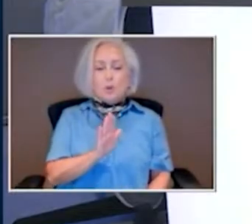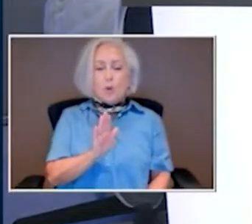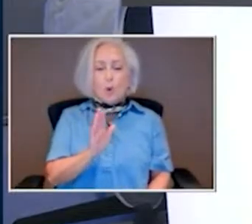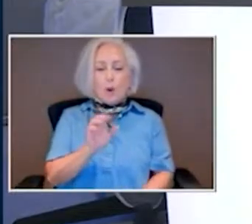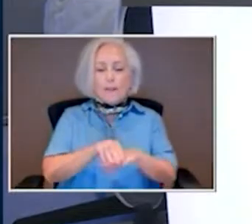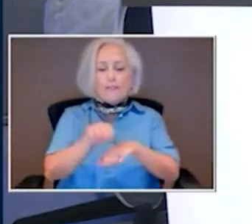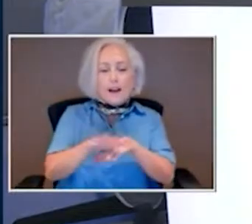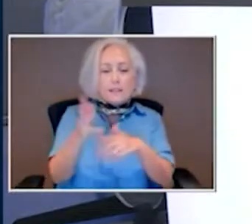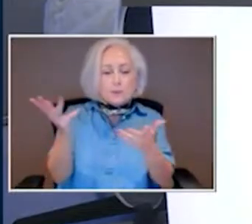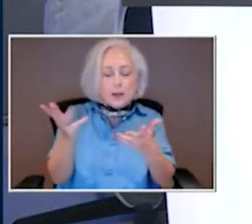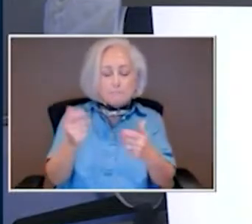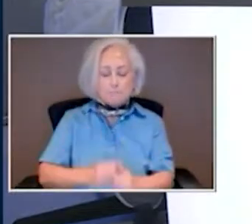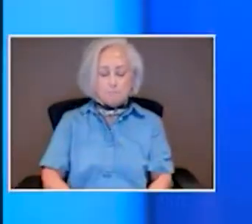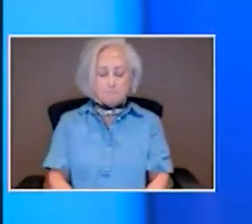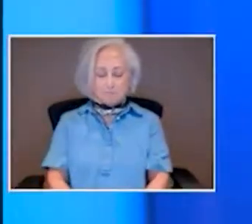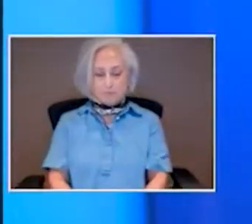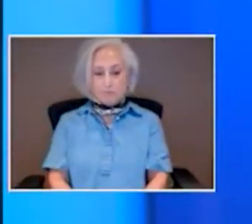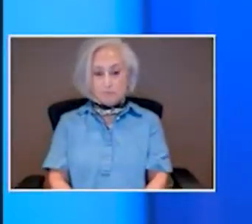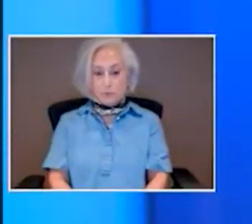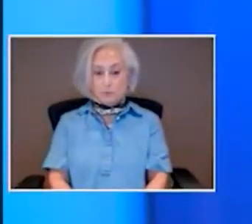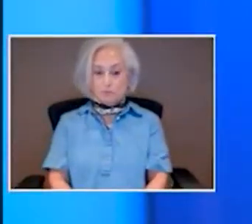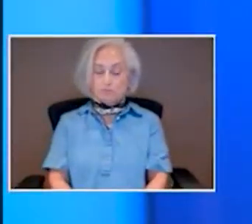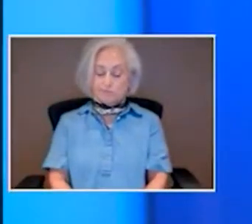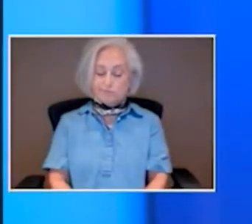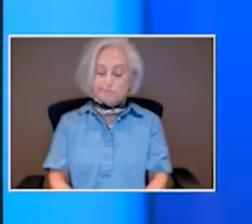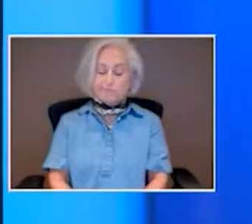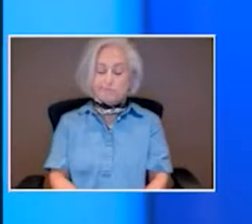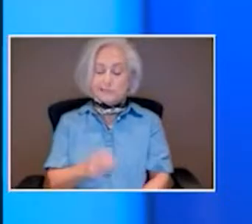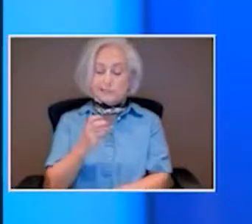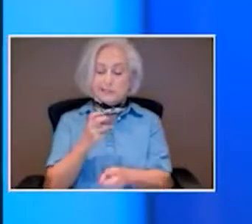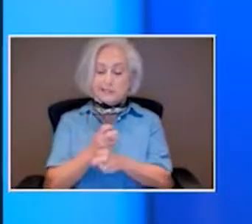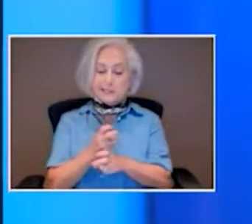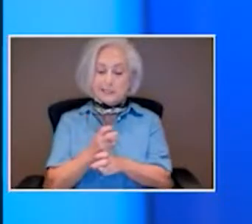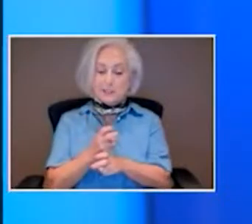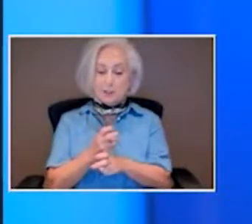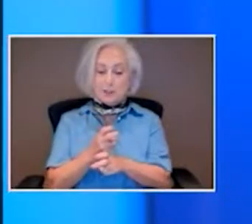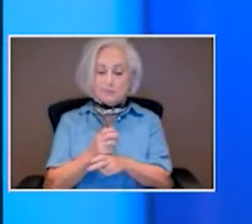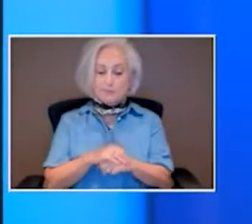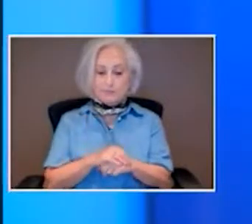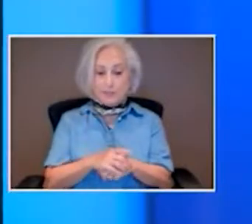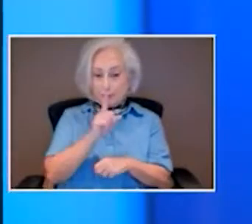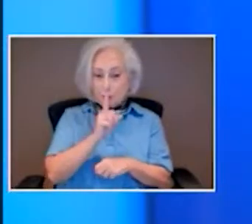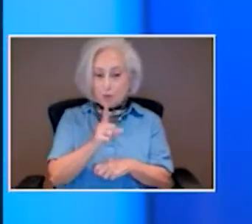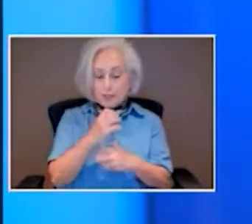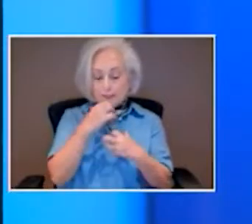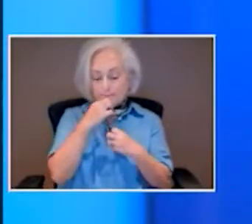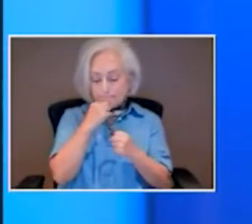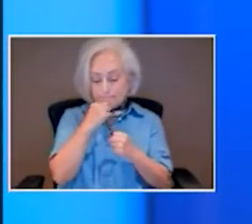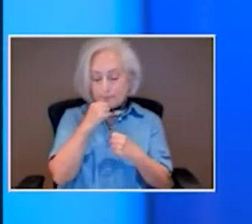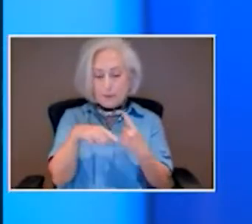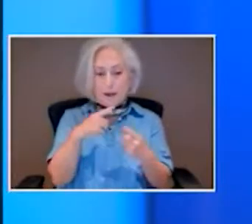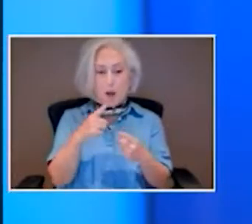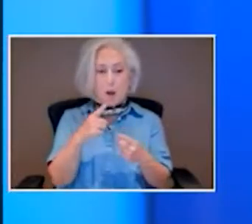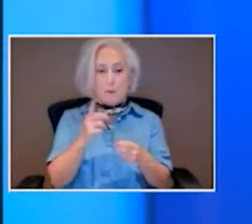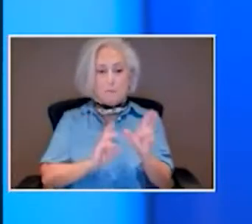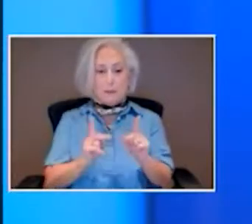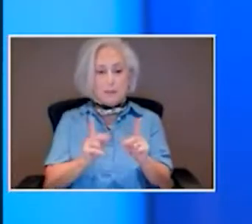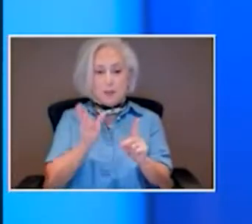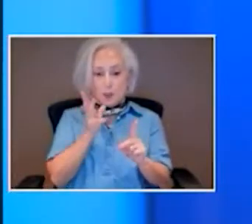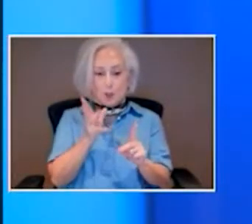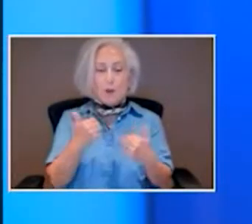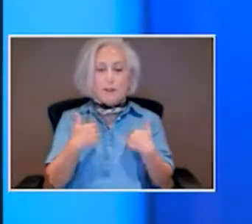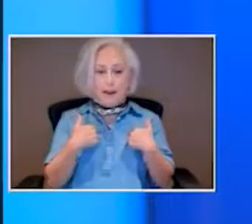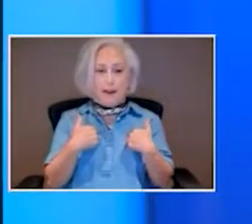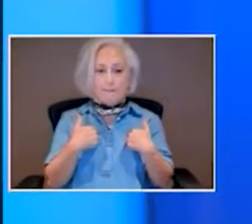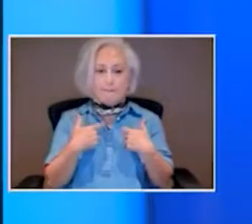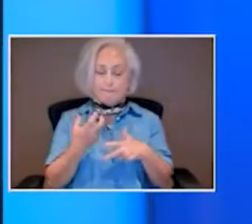advice? Yeah, it's a hard position to be in, but if you really care about people, you'll have hard conversations with them, right? And